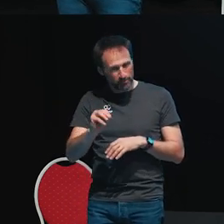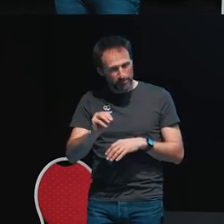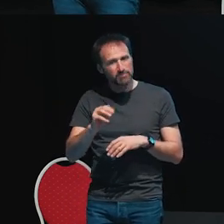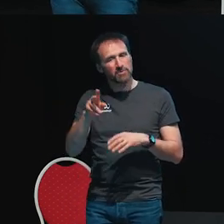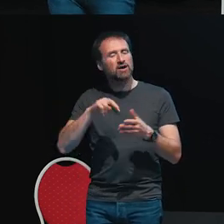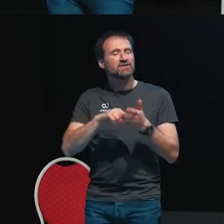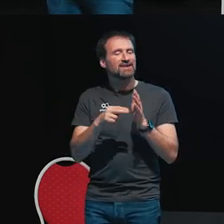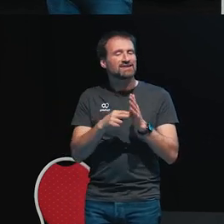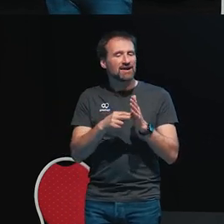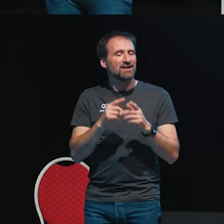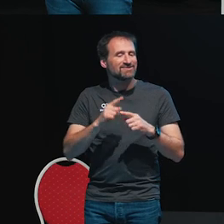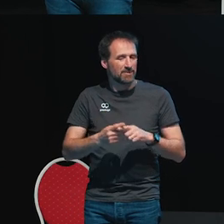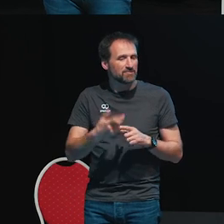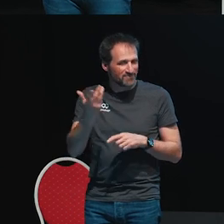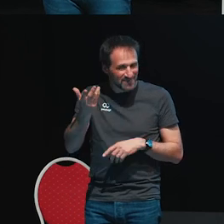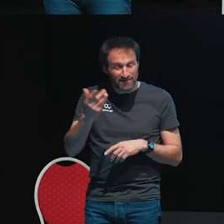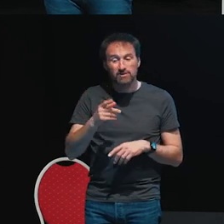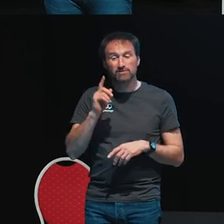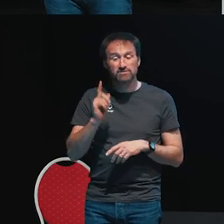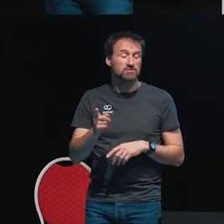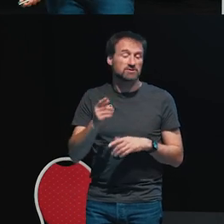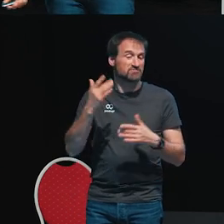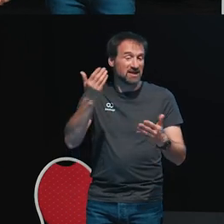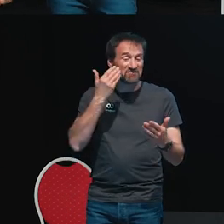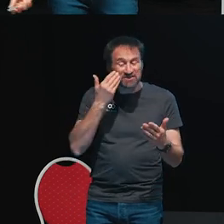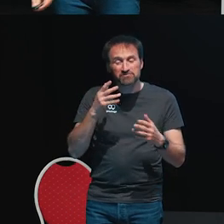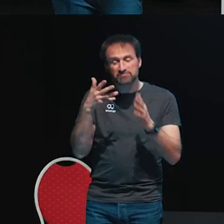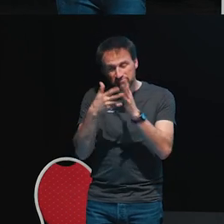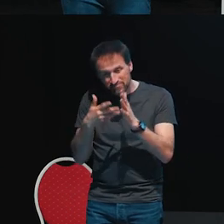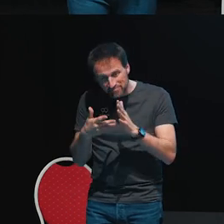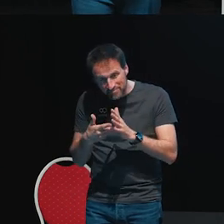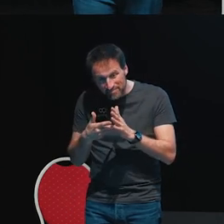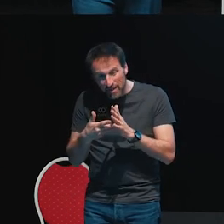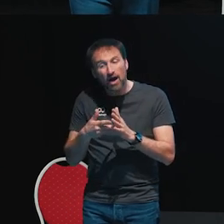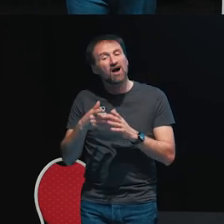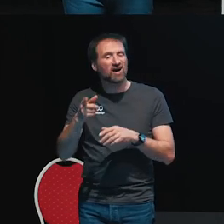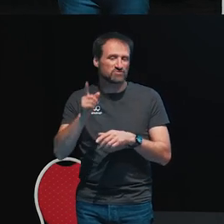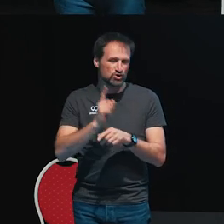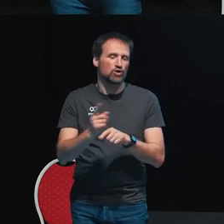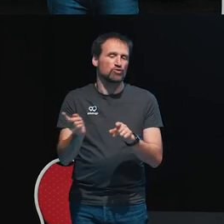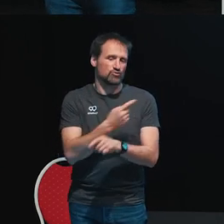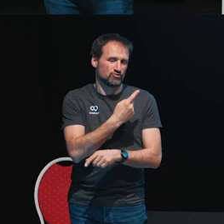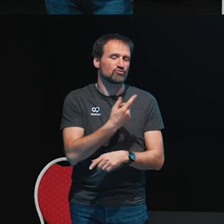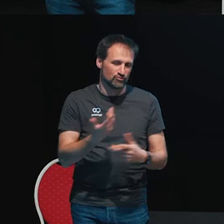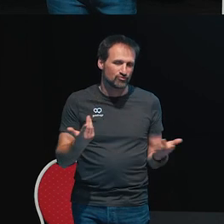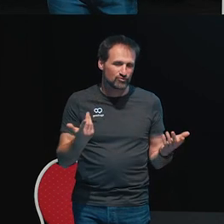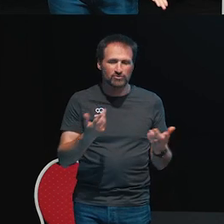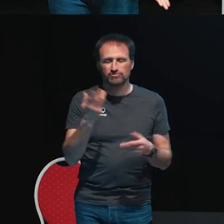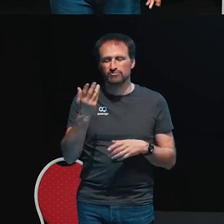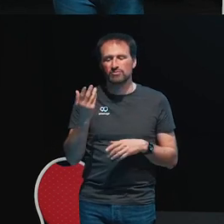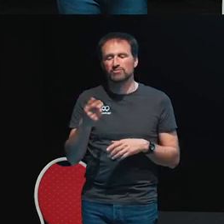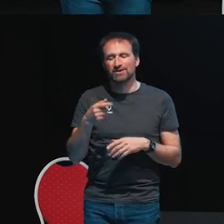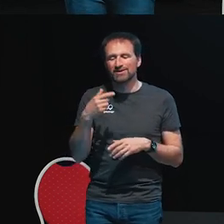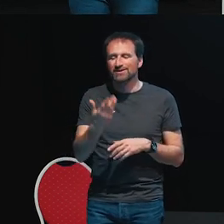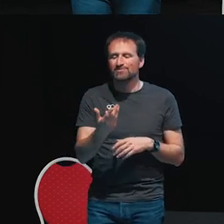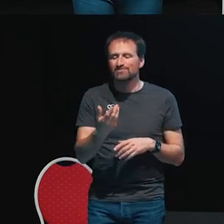point, that needs to get removed. So the good example, or the recent example of that, is a web component v0 specs.